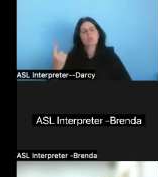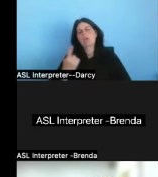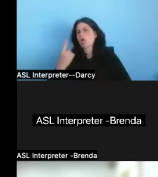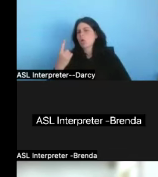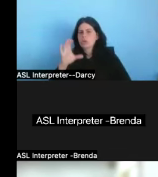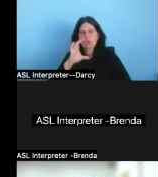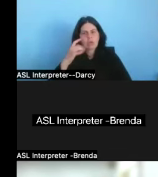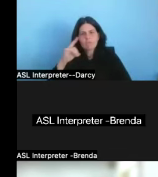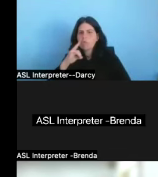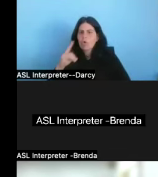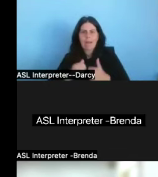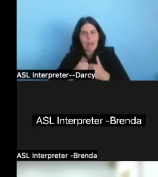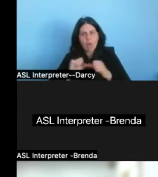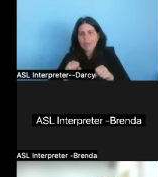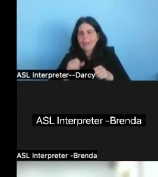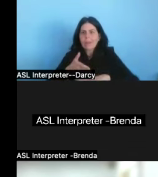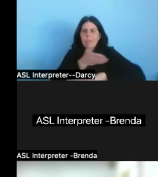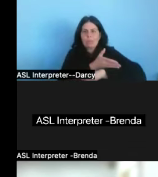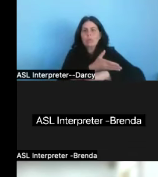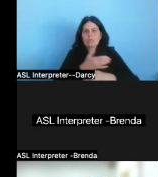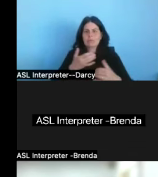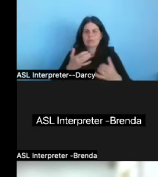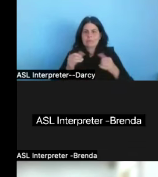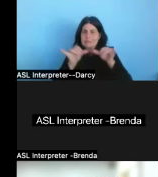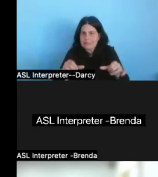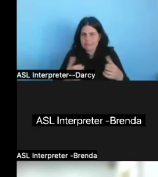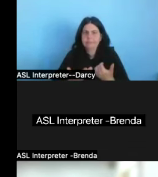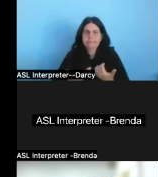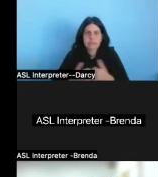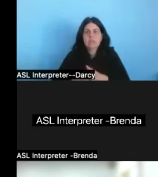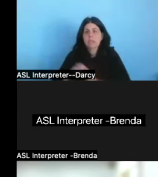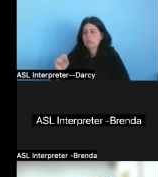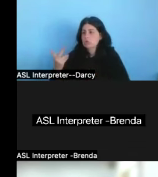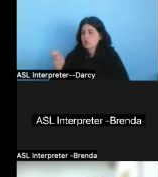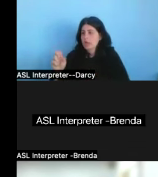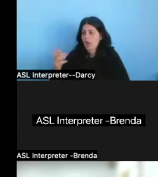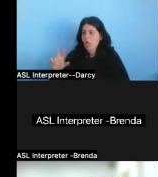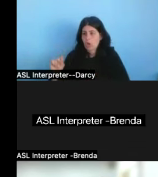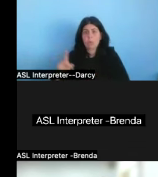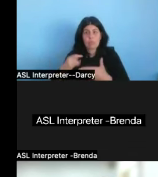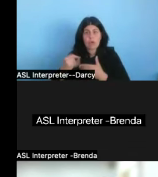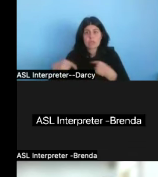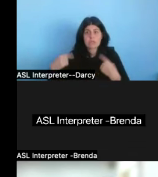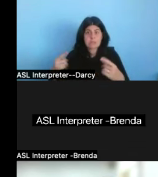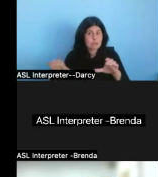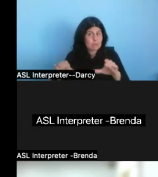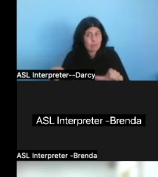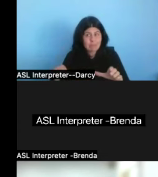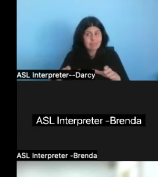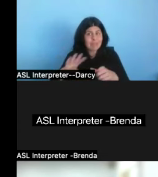to improve the current system, and that's something that the Shake Alert project is doing as a whole. And I just wanted to